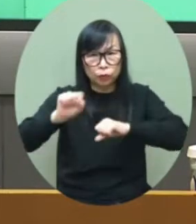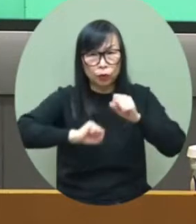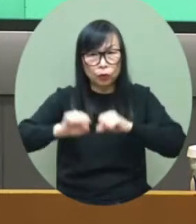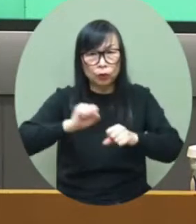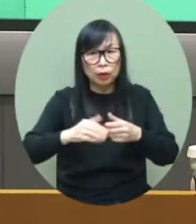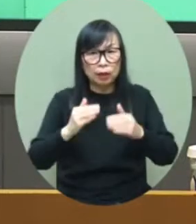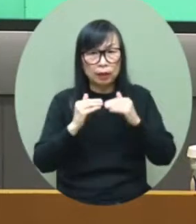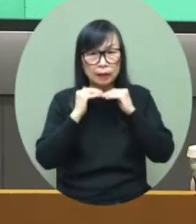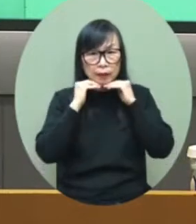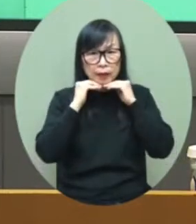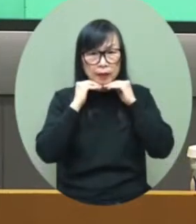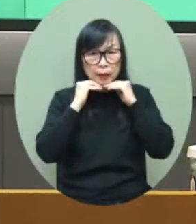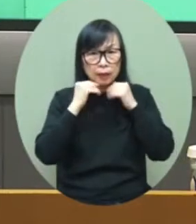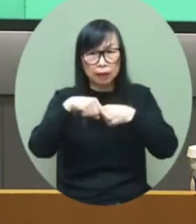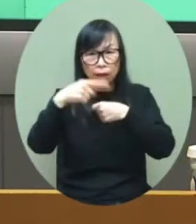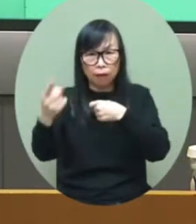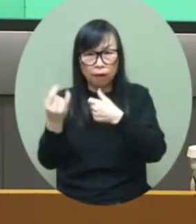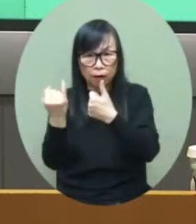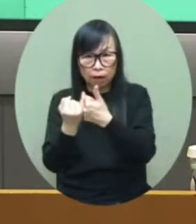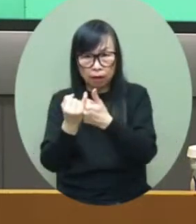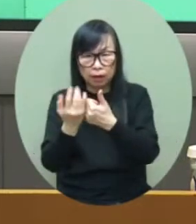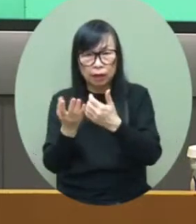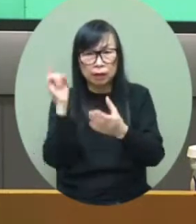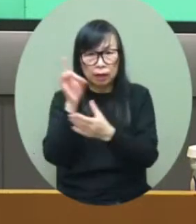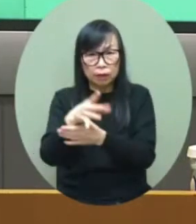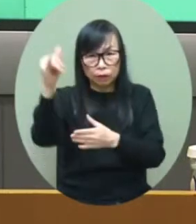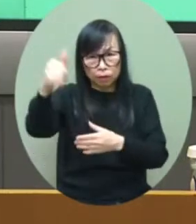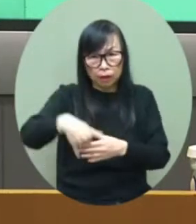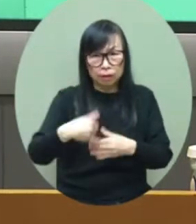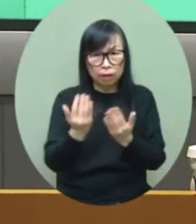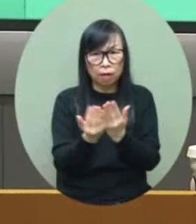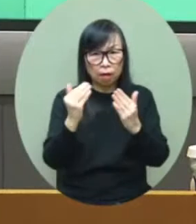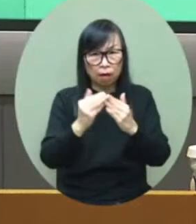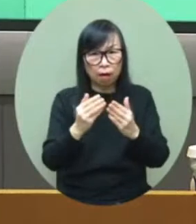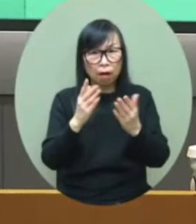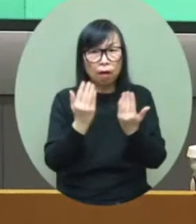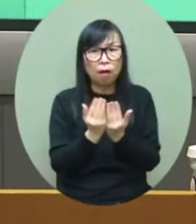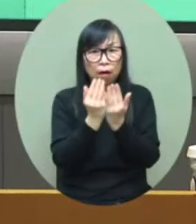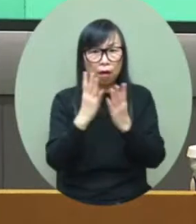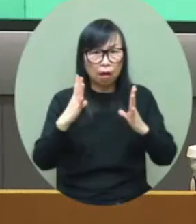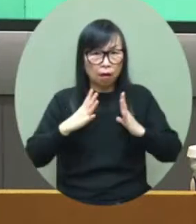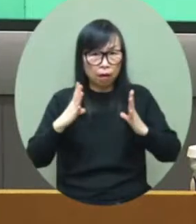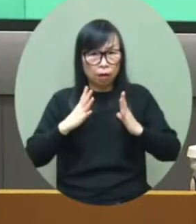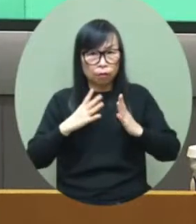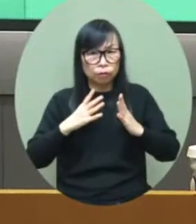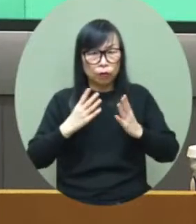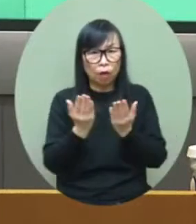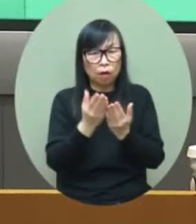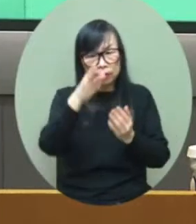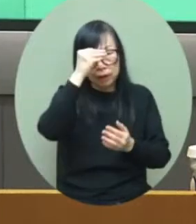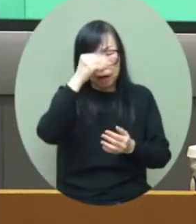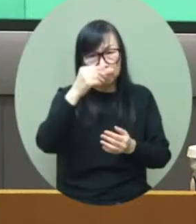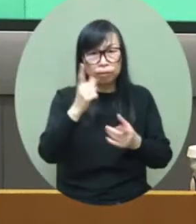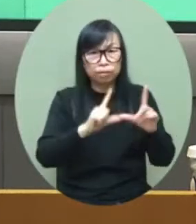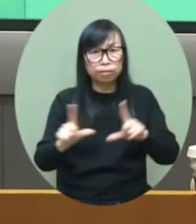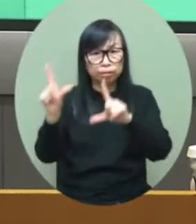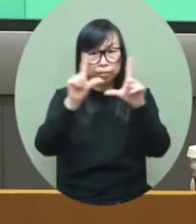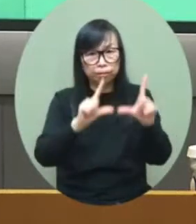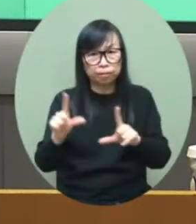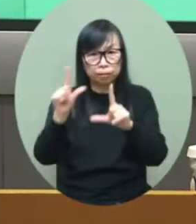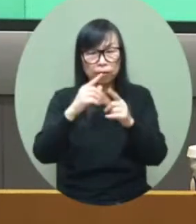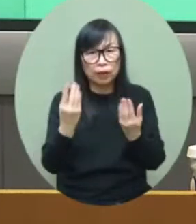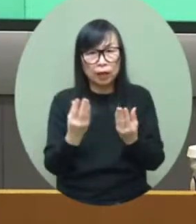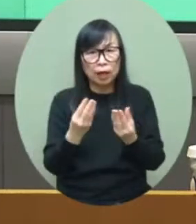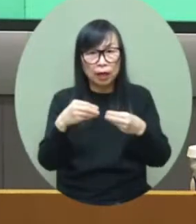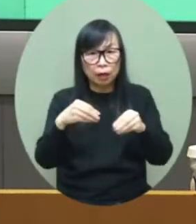expand the circle, as well as how to adjust to school life. We are looking forward to cross-boundary students to come back to schools in Hong Kong